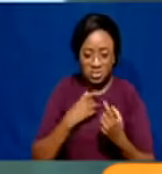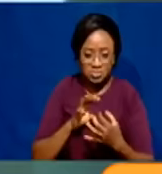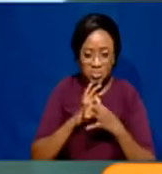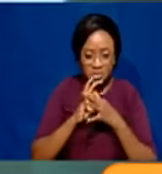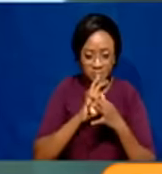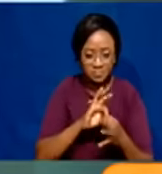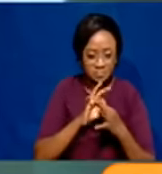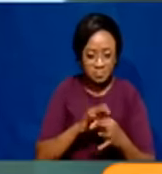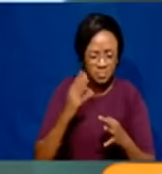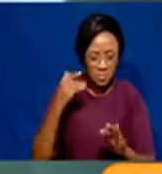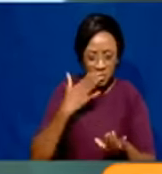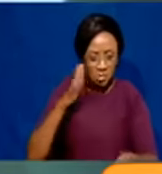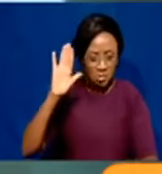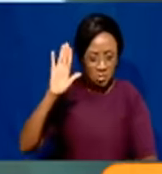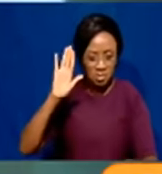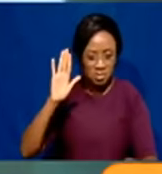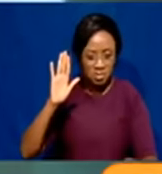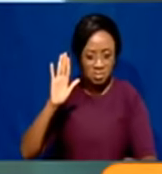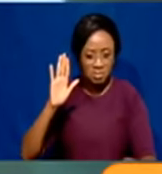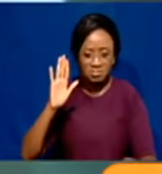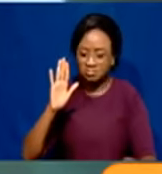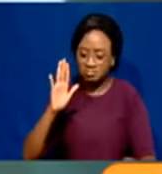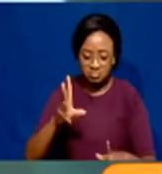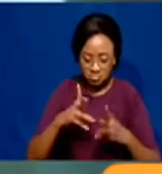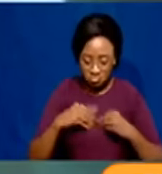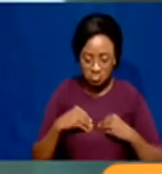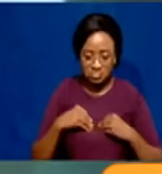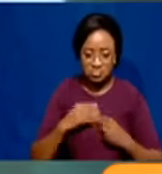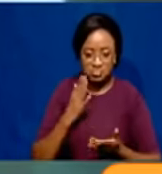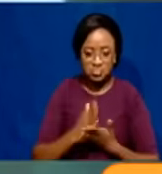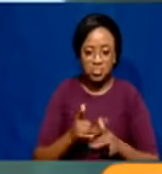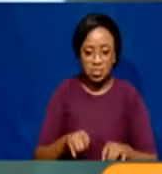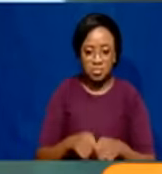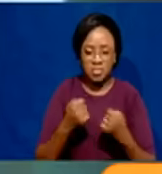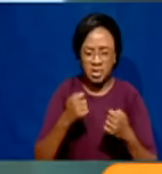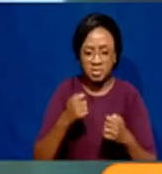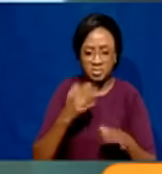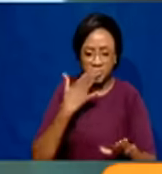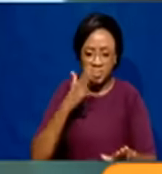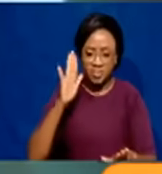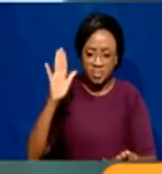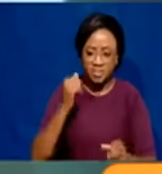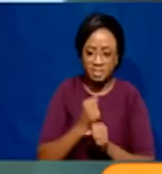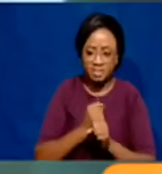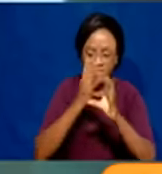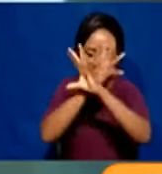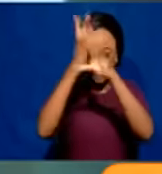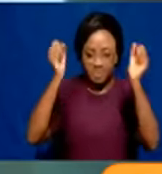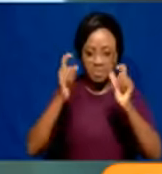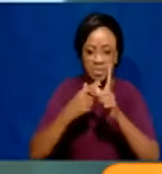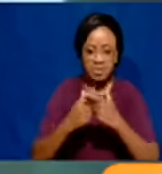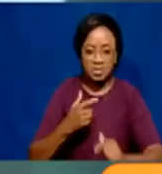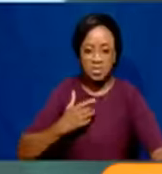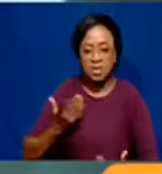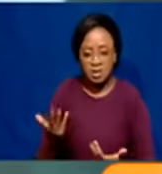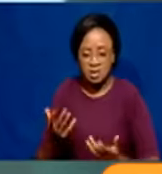oath she took. In other words, she admits to breaking the oath of office. She then reaches out to her political